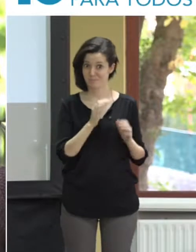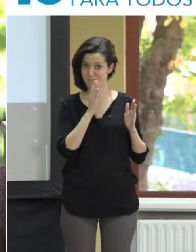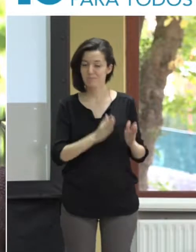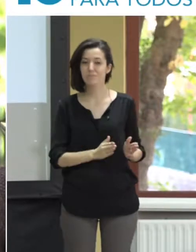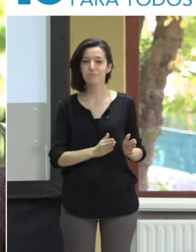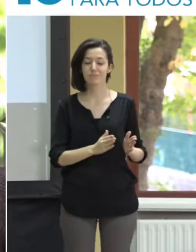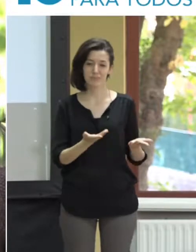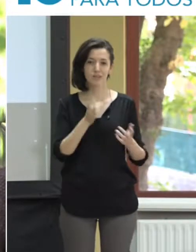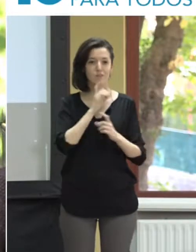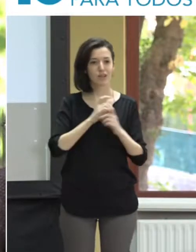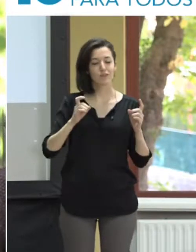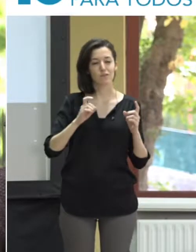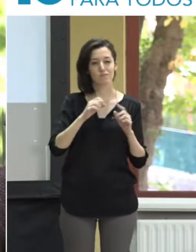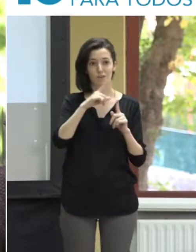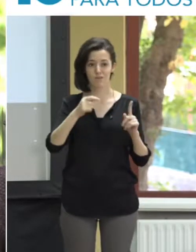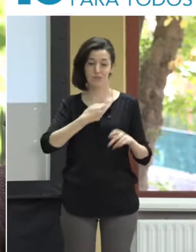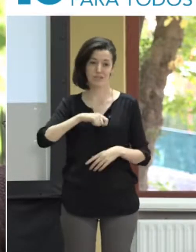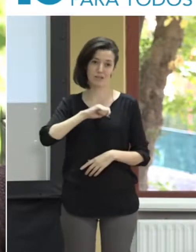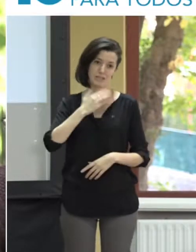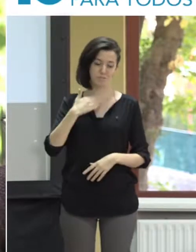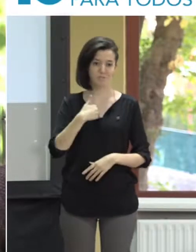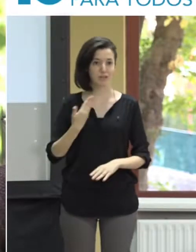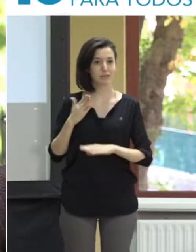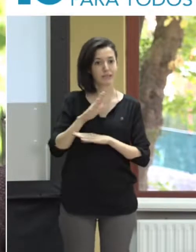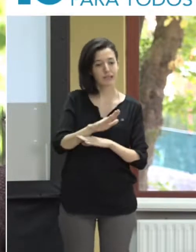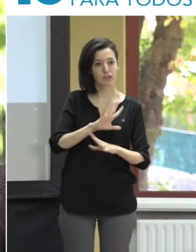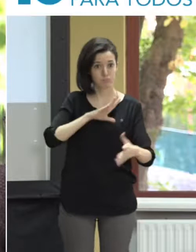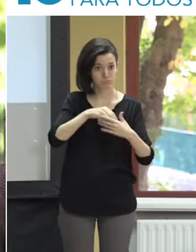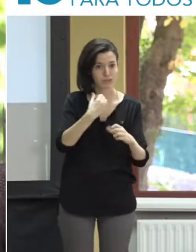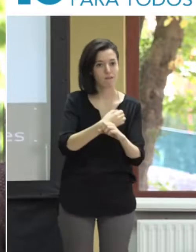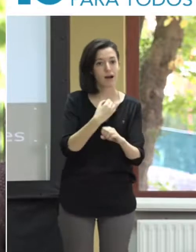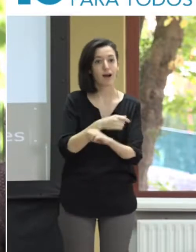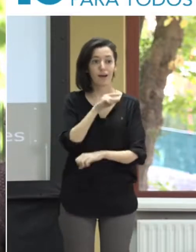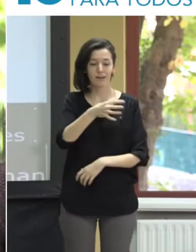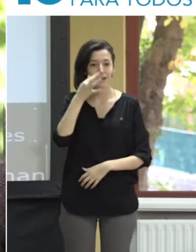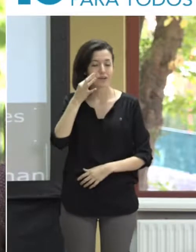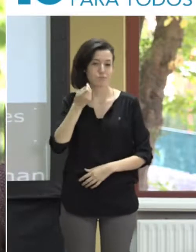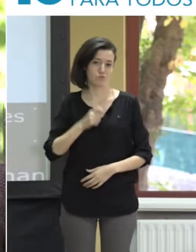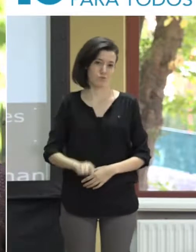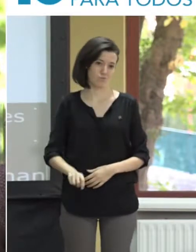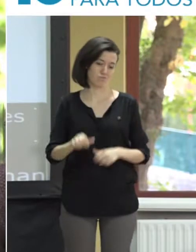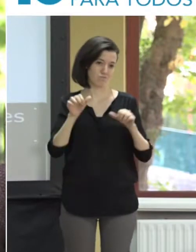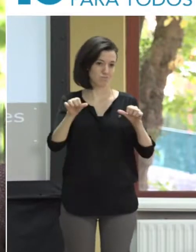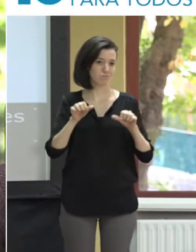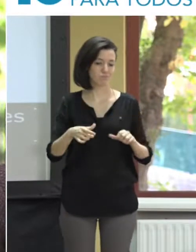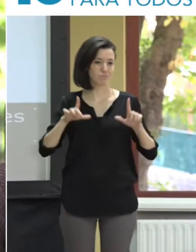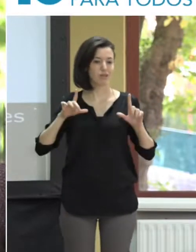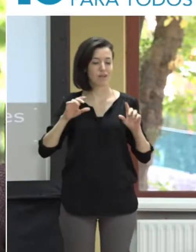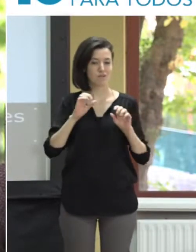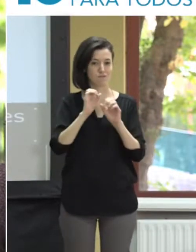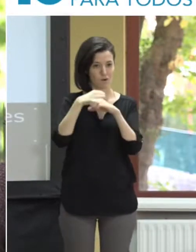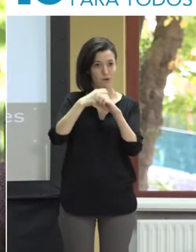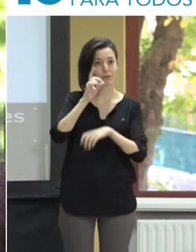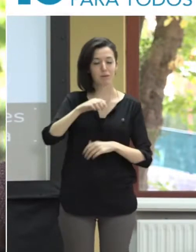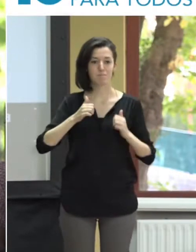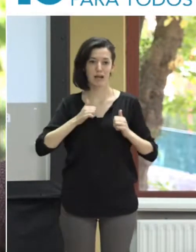who works at the Vodafone Foundation in Spain. She's a biologist of training, and she has done a master's